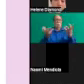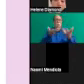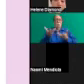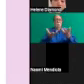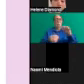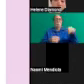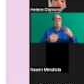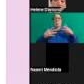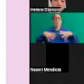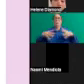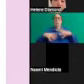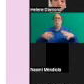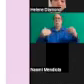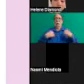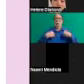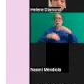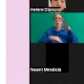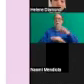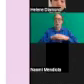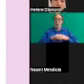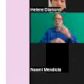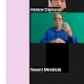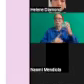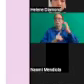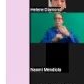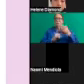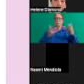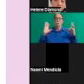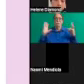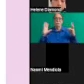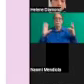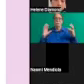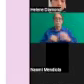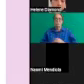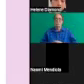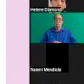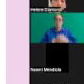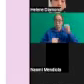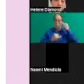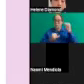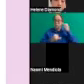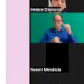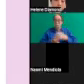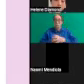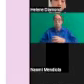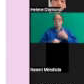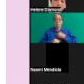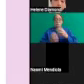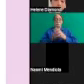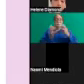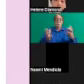clothes on our backs, right? What we're wearing. And as you can imagine, there's a lot of